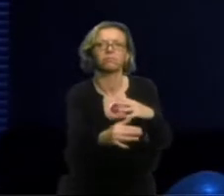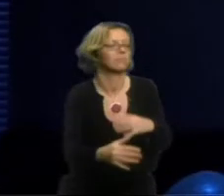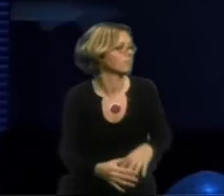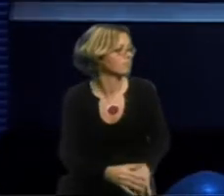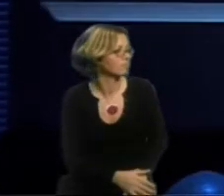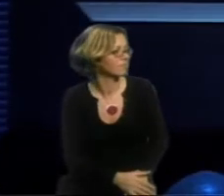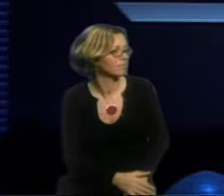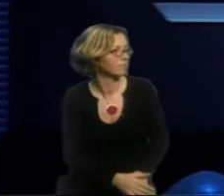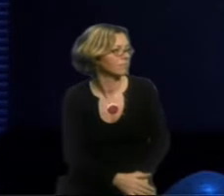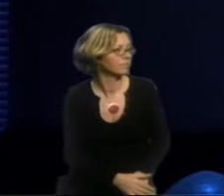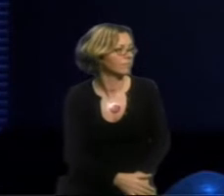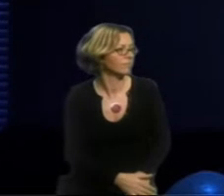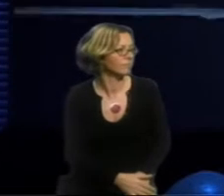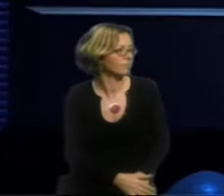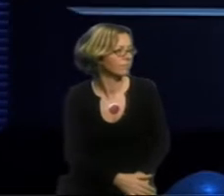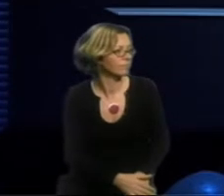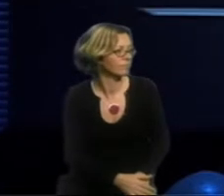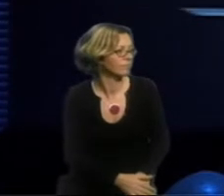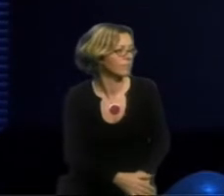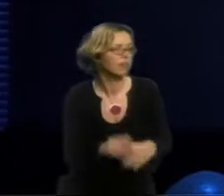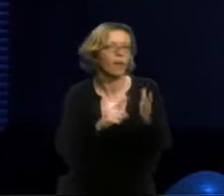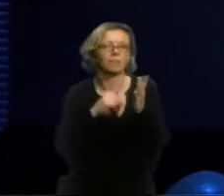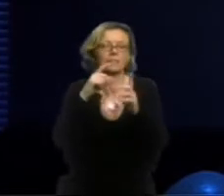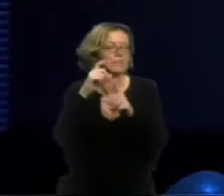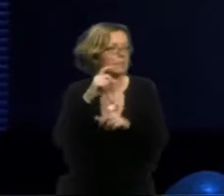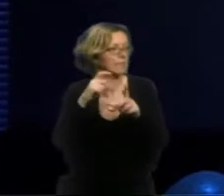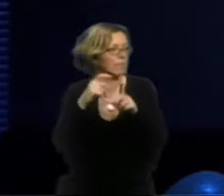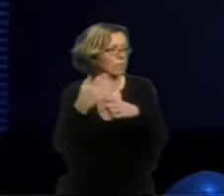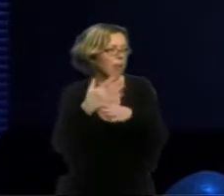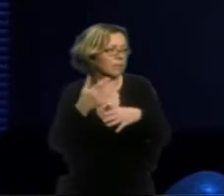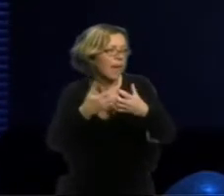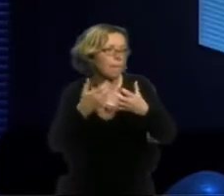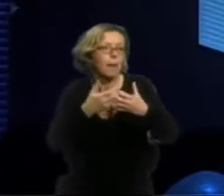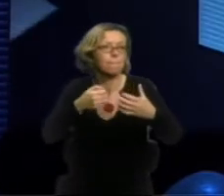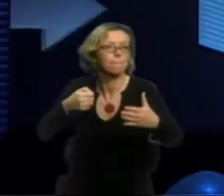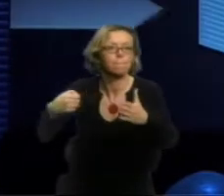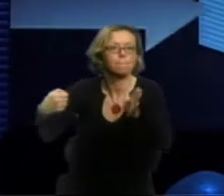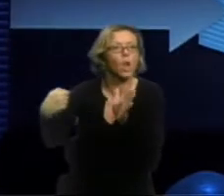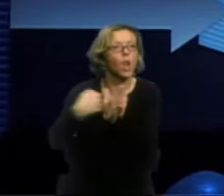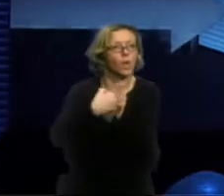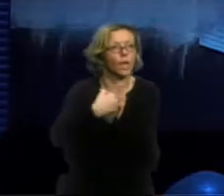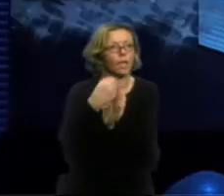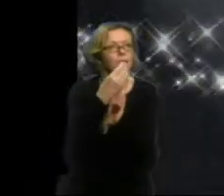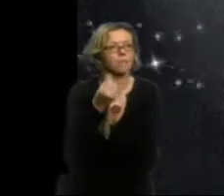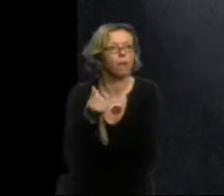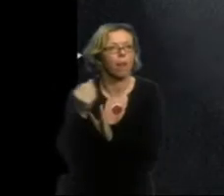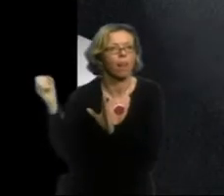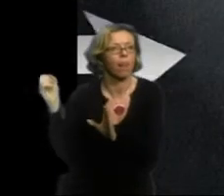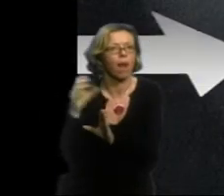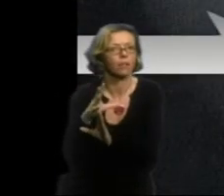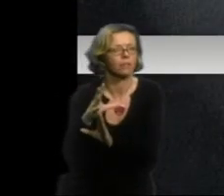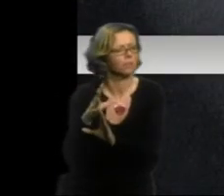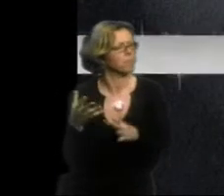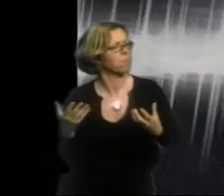selectively blocking certain orientations of light. So how does it do that? Well, if we